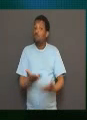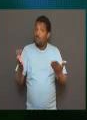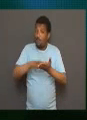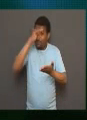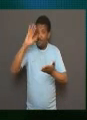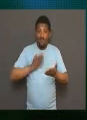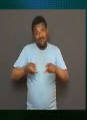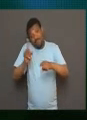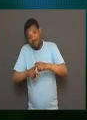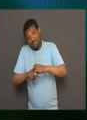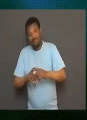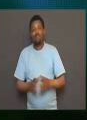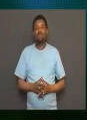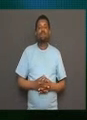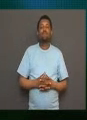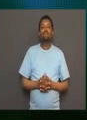Let's get back to our lesson.